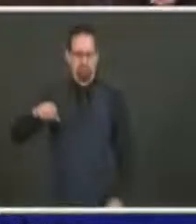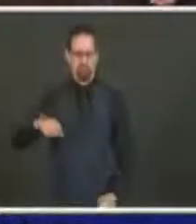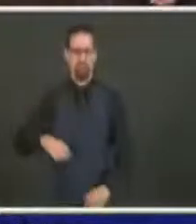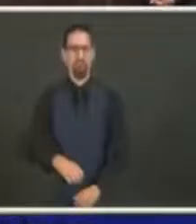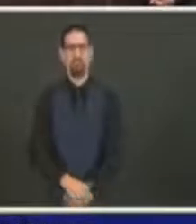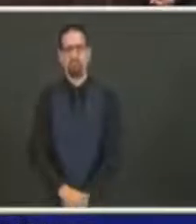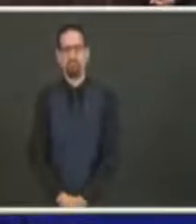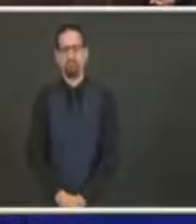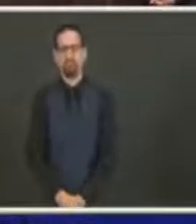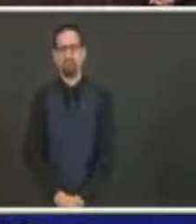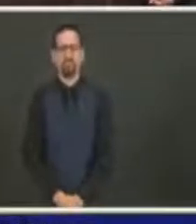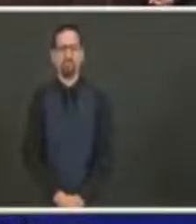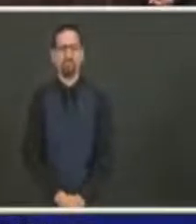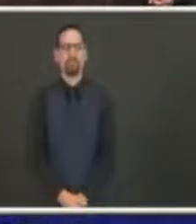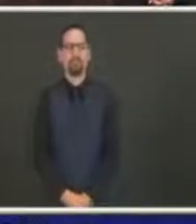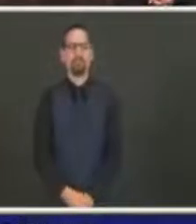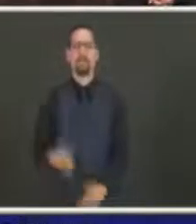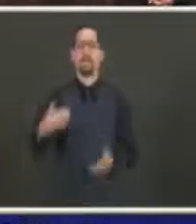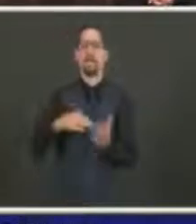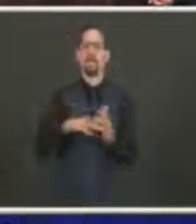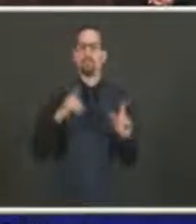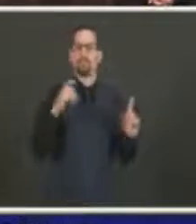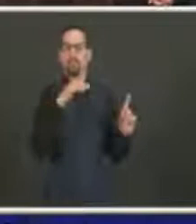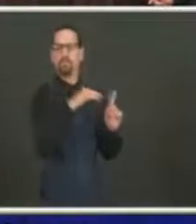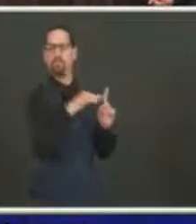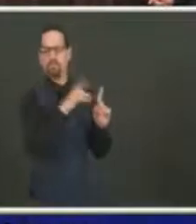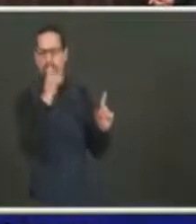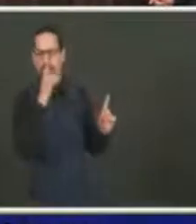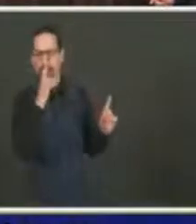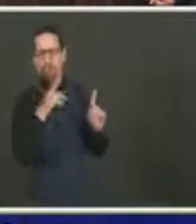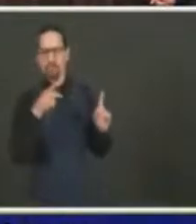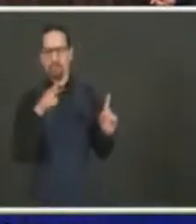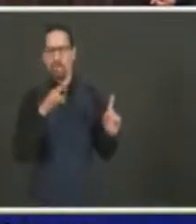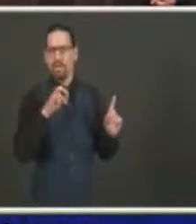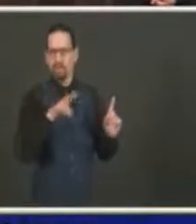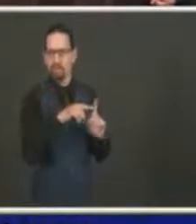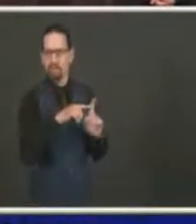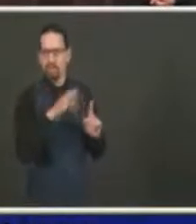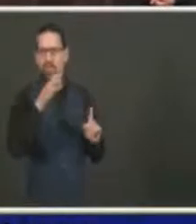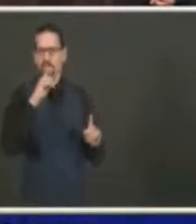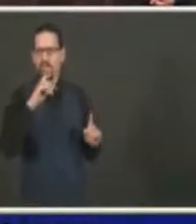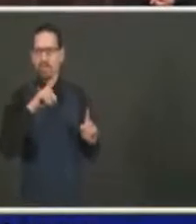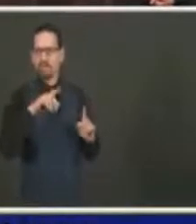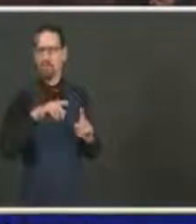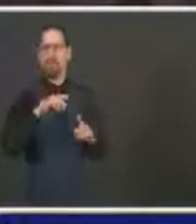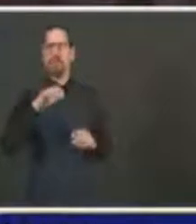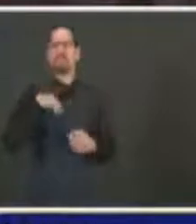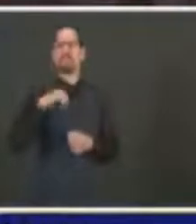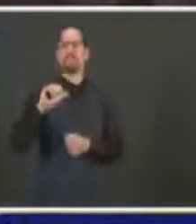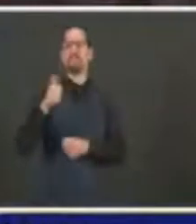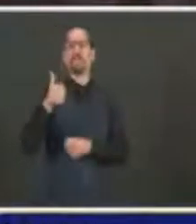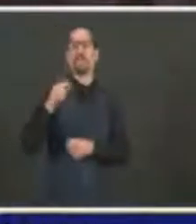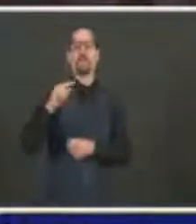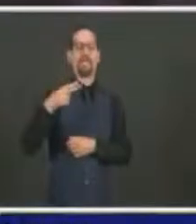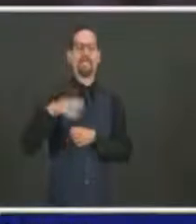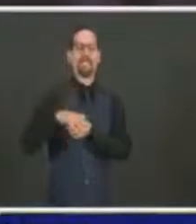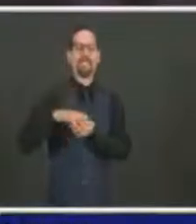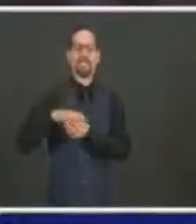based on revenues within the TIF district. The way the deal